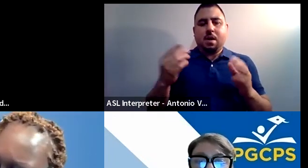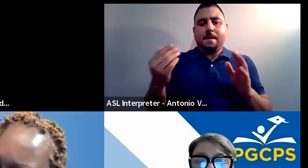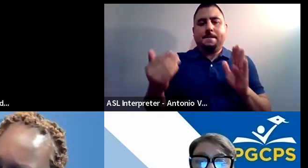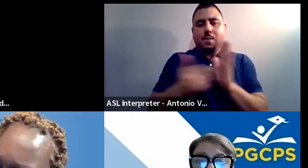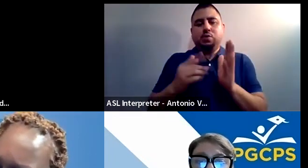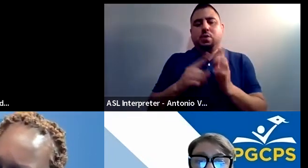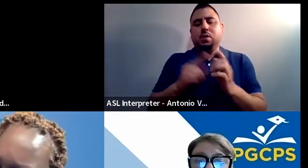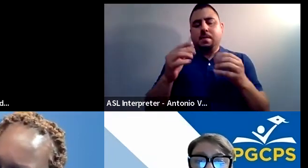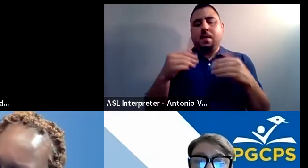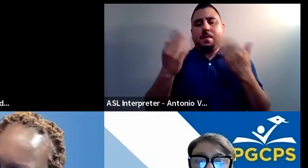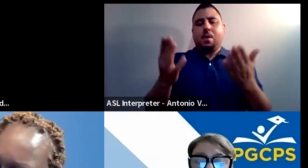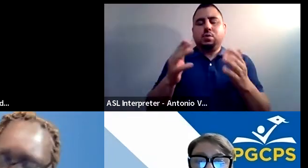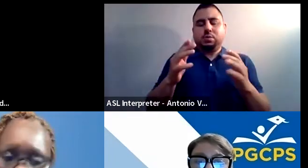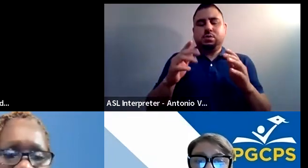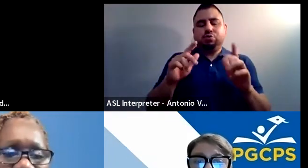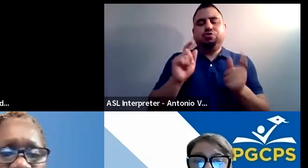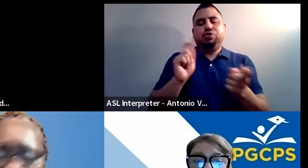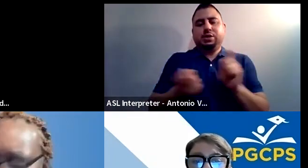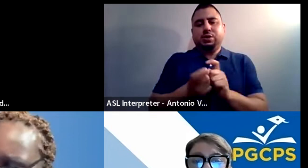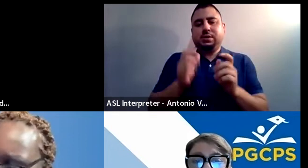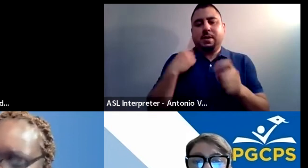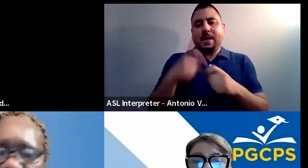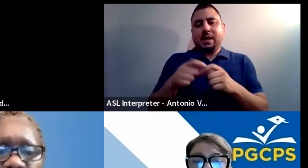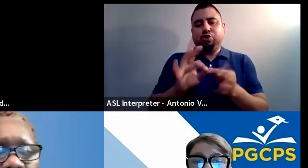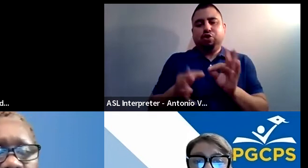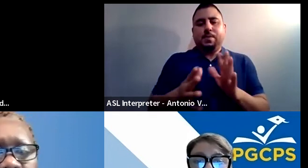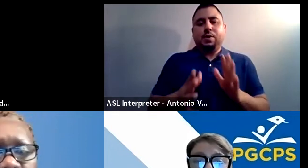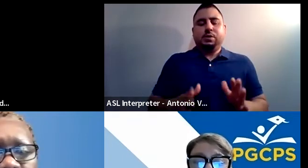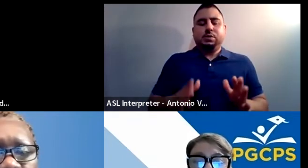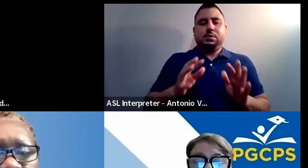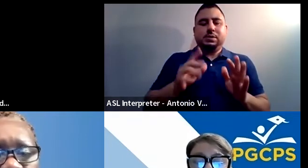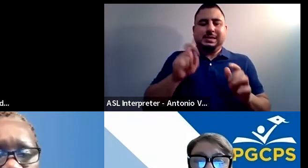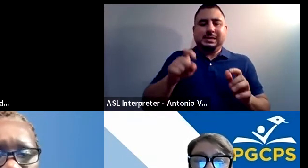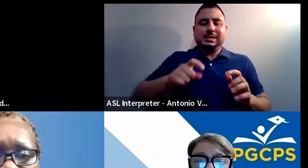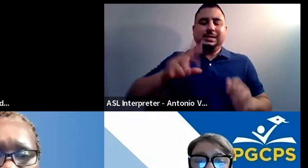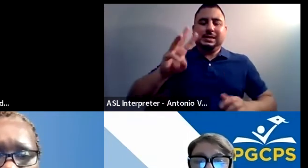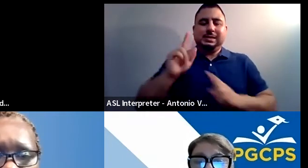changes. Spanish interpretation is needed, therefore 6 minutes will be granted.